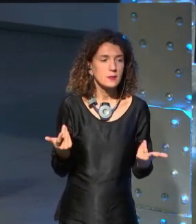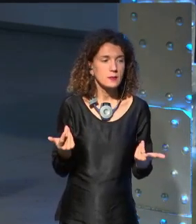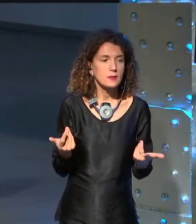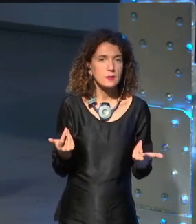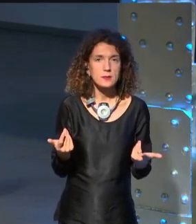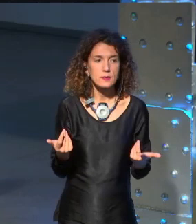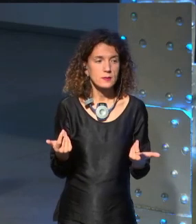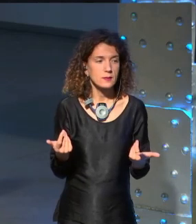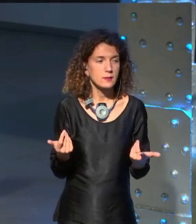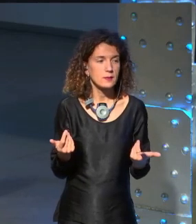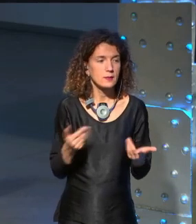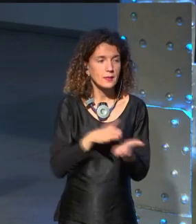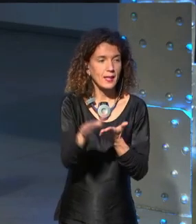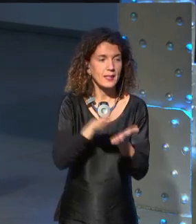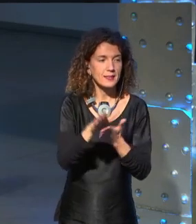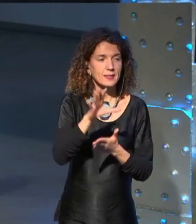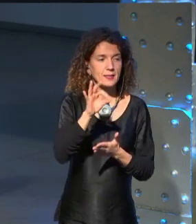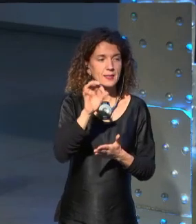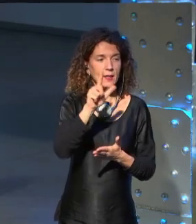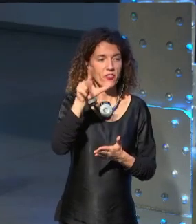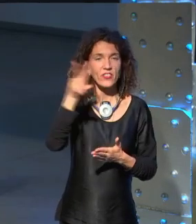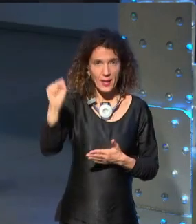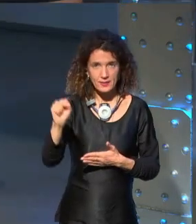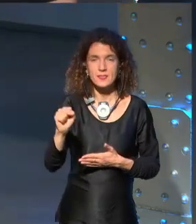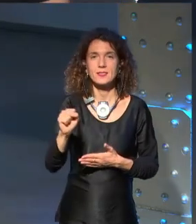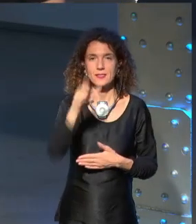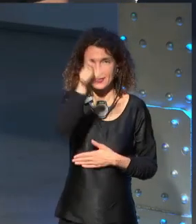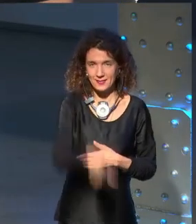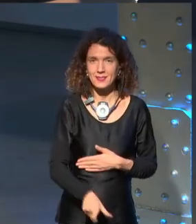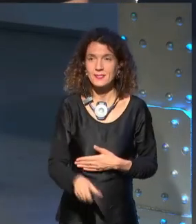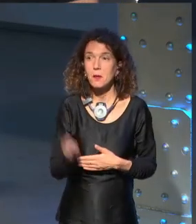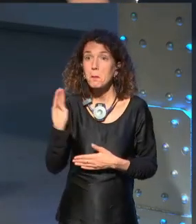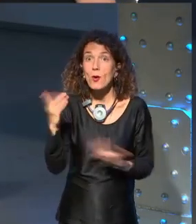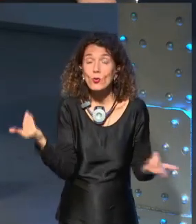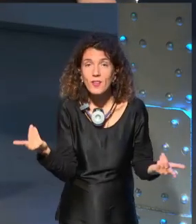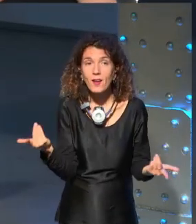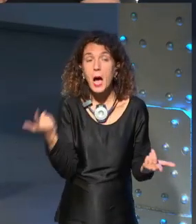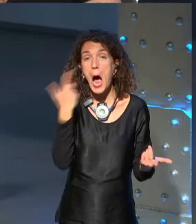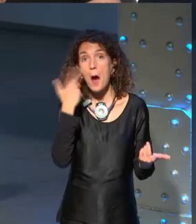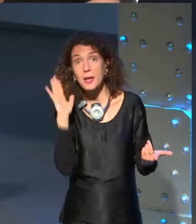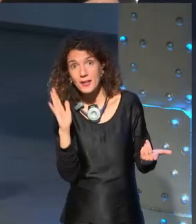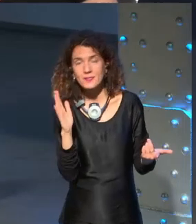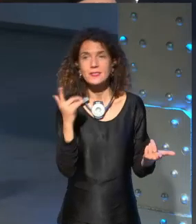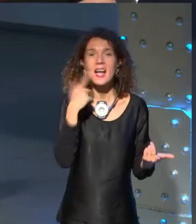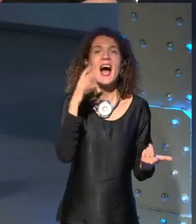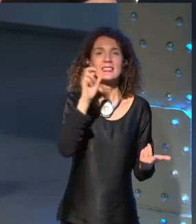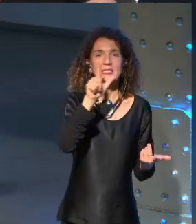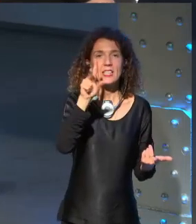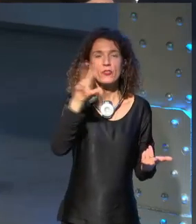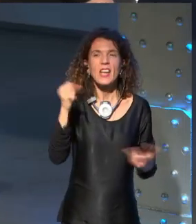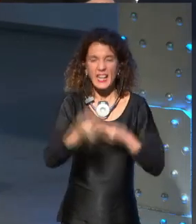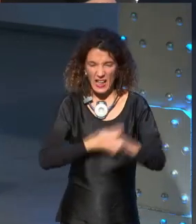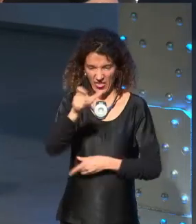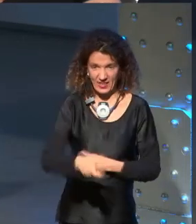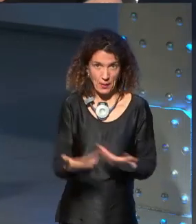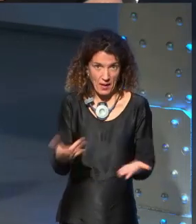Para los que no veis, acaba de mirar a Silvia Fernández, que es la jefa de prensa. For those of you who are not able to see,